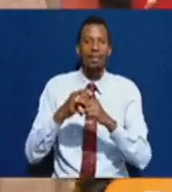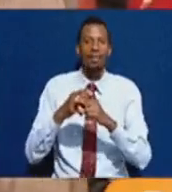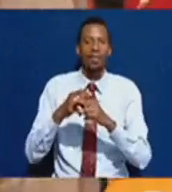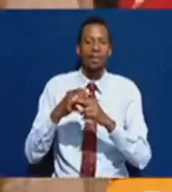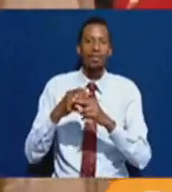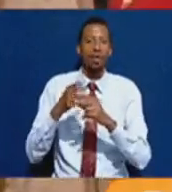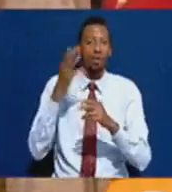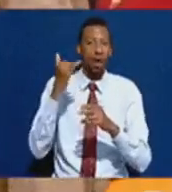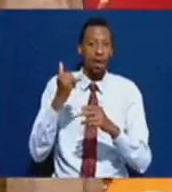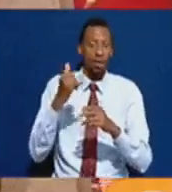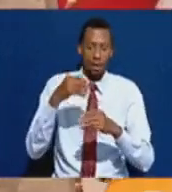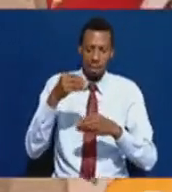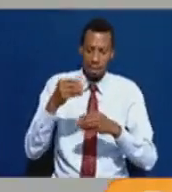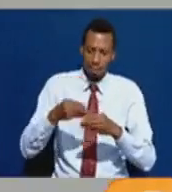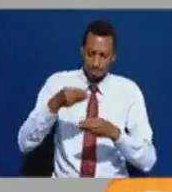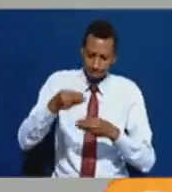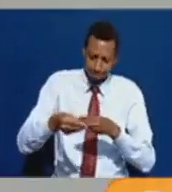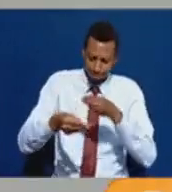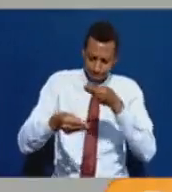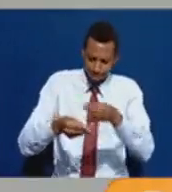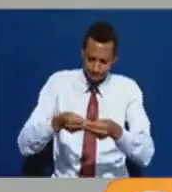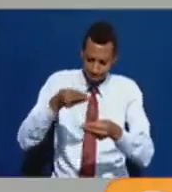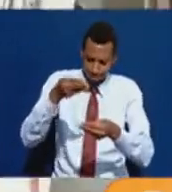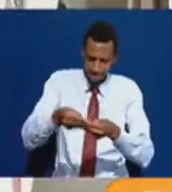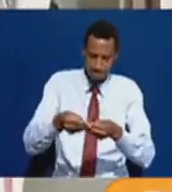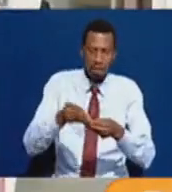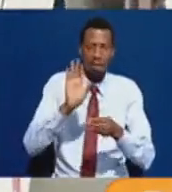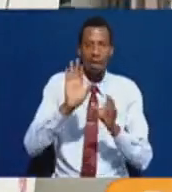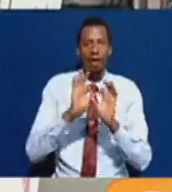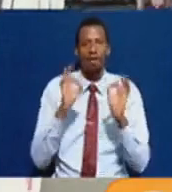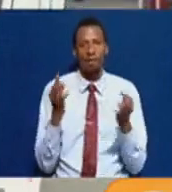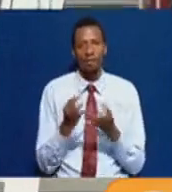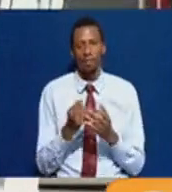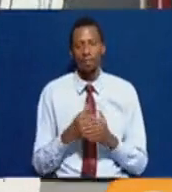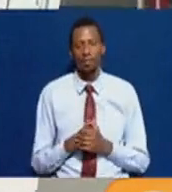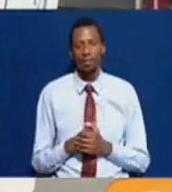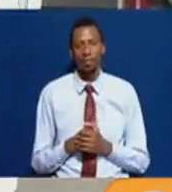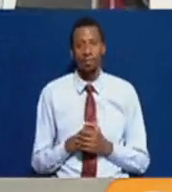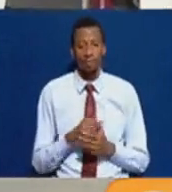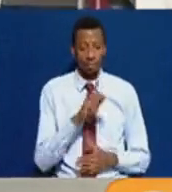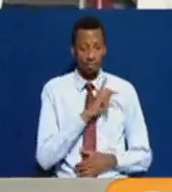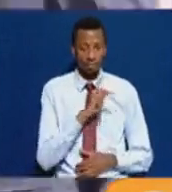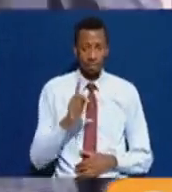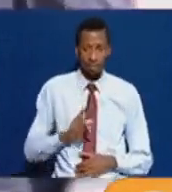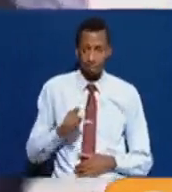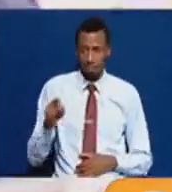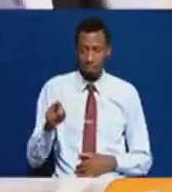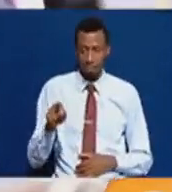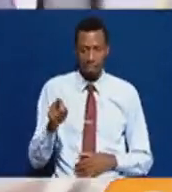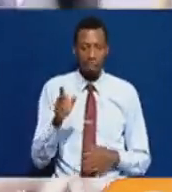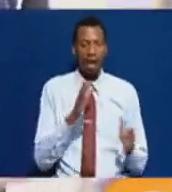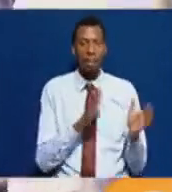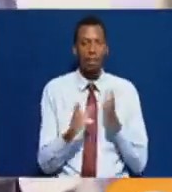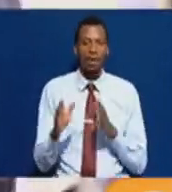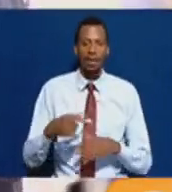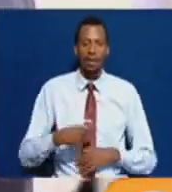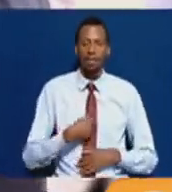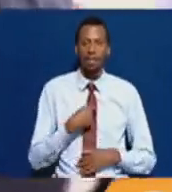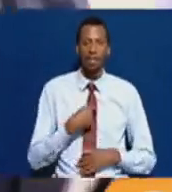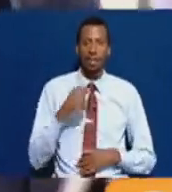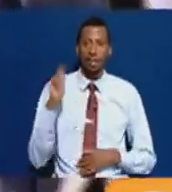which the crown passes to the next in line to inherit. Expected to acknowledge. The king, set to visit Kenya this week, remains the head